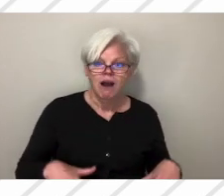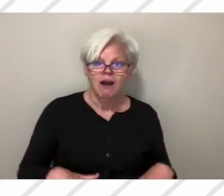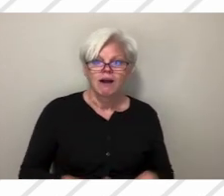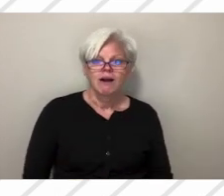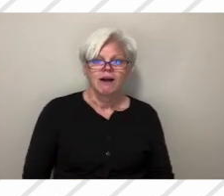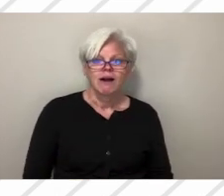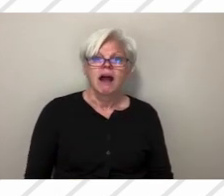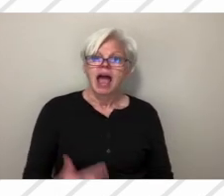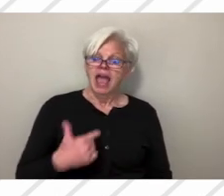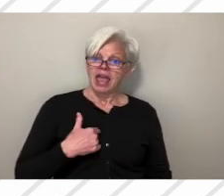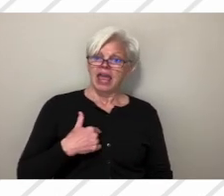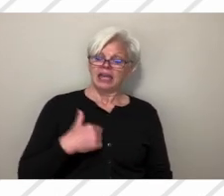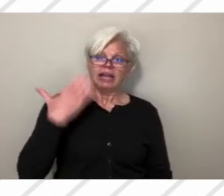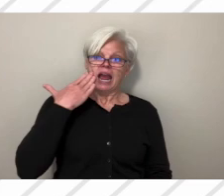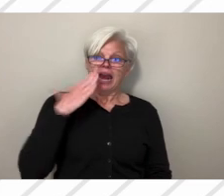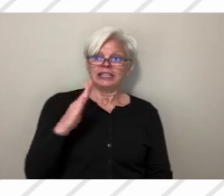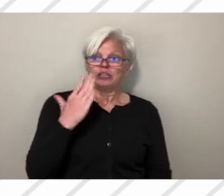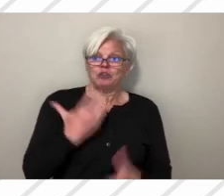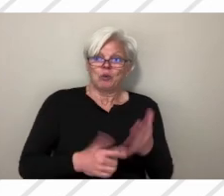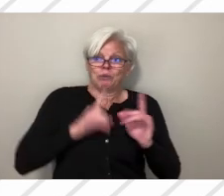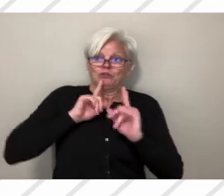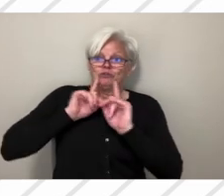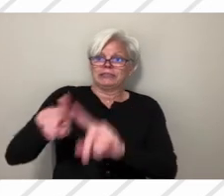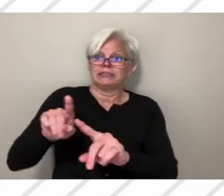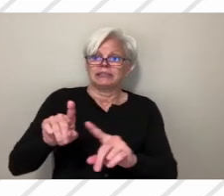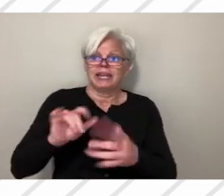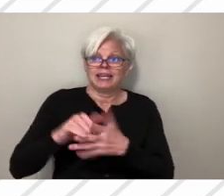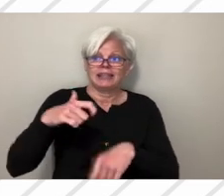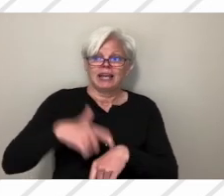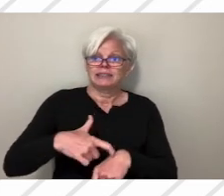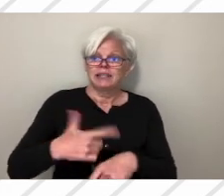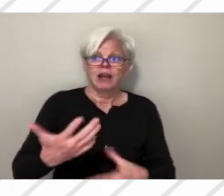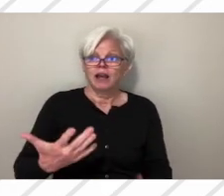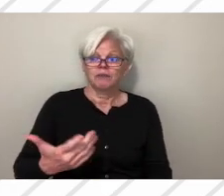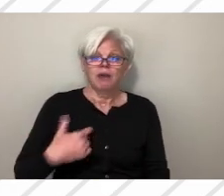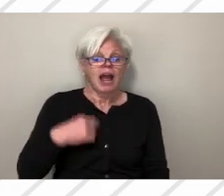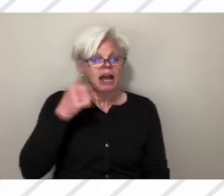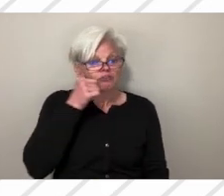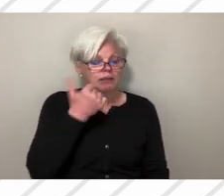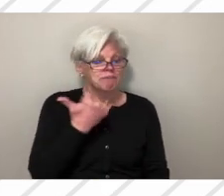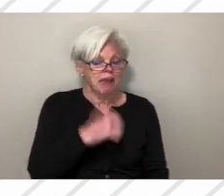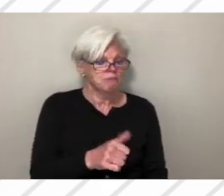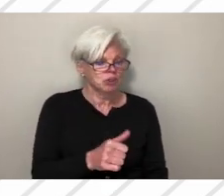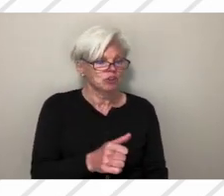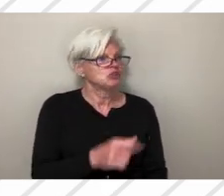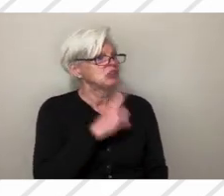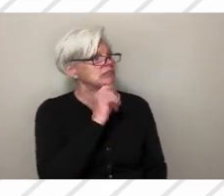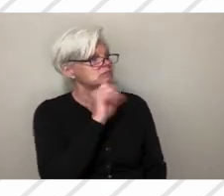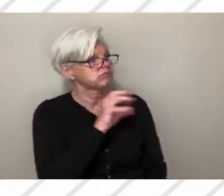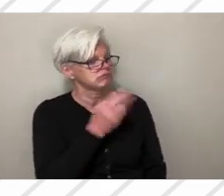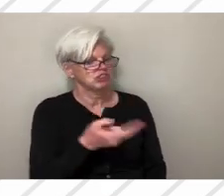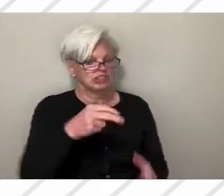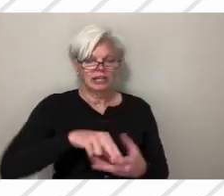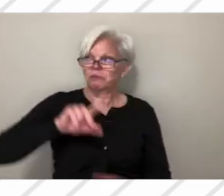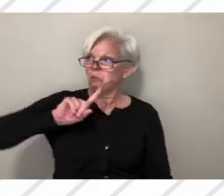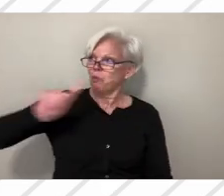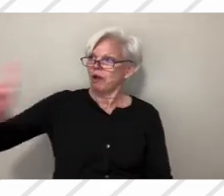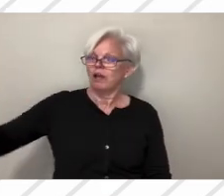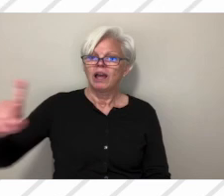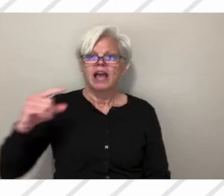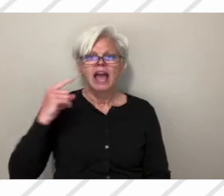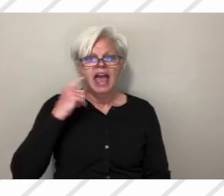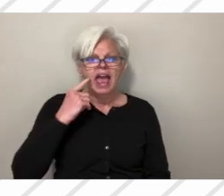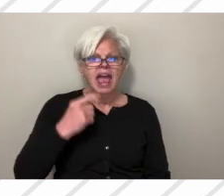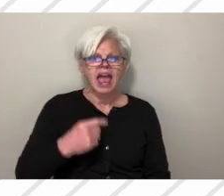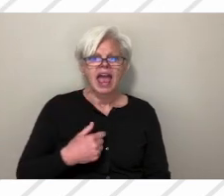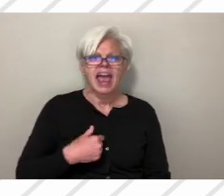And I didn't even know what to say at that time. I remember she just got up and she just walked off. And sometimes I think, God, I should have said this, I should